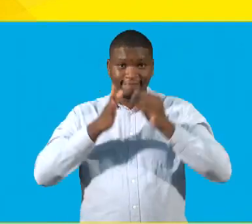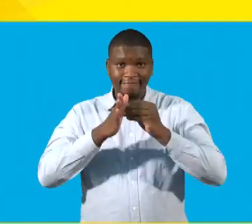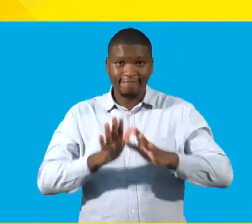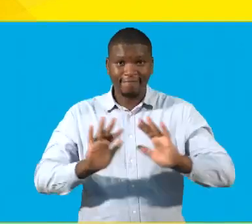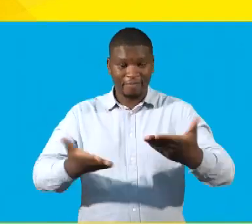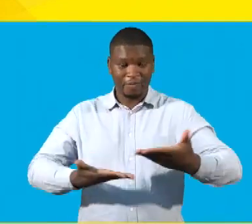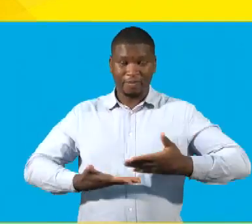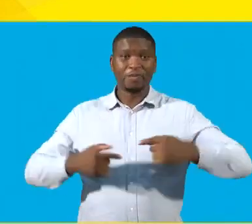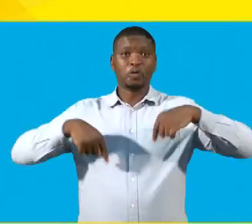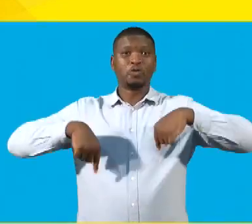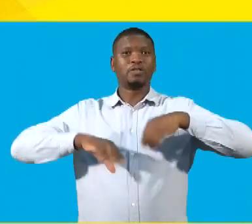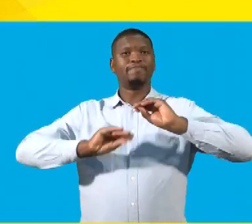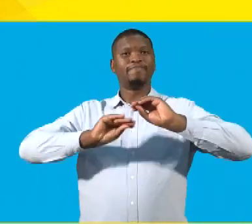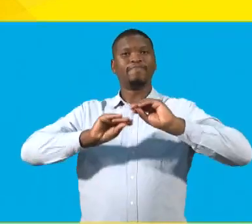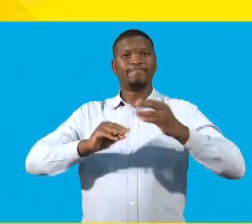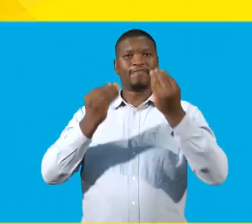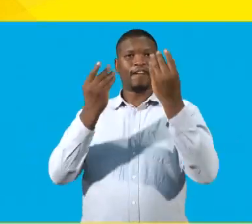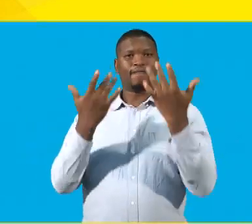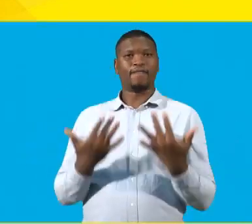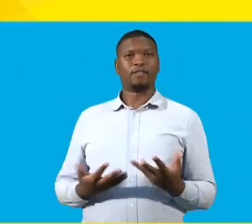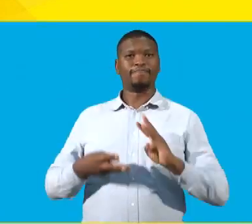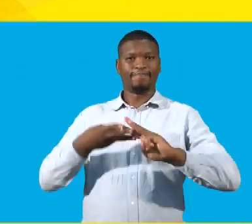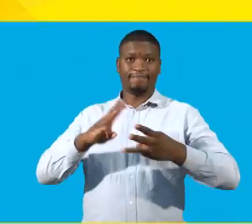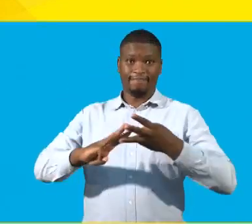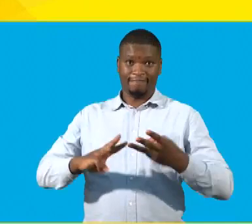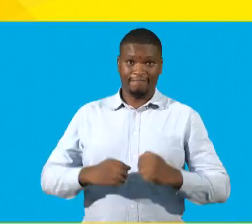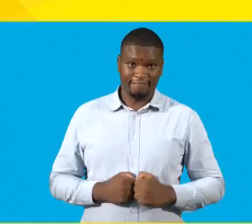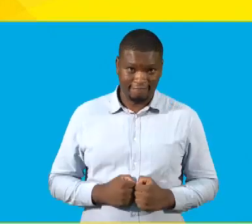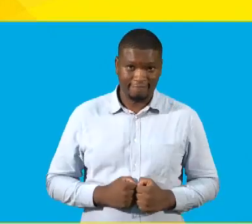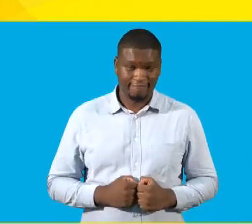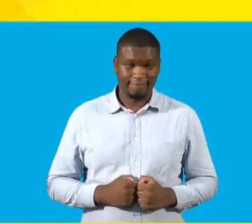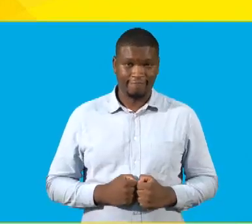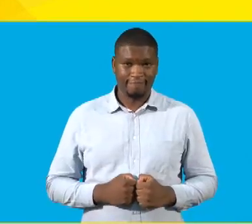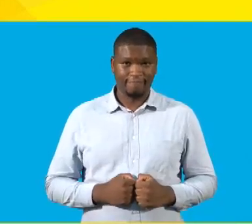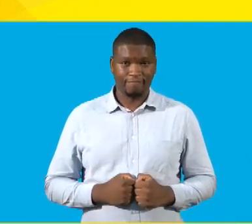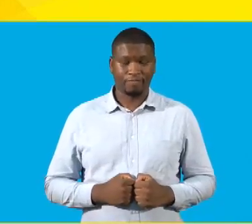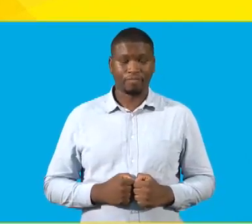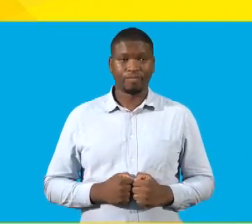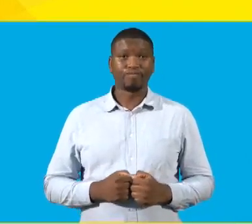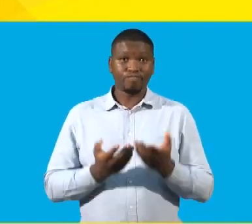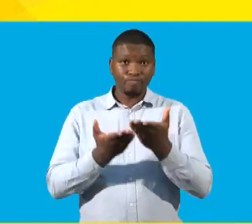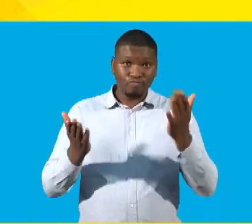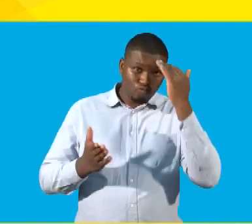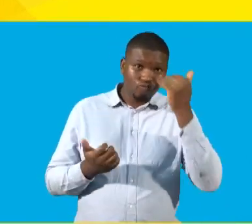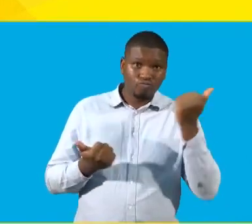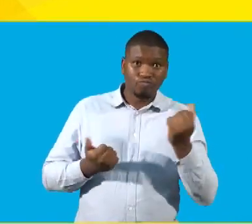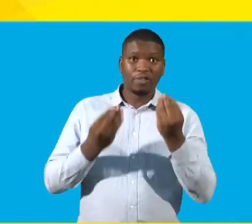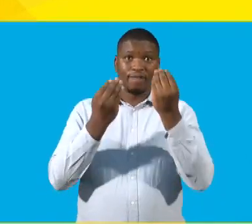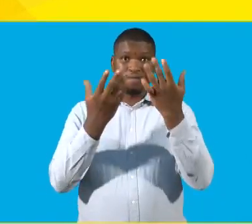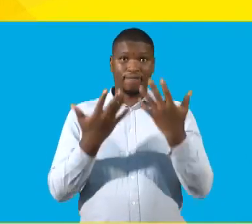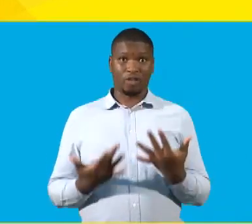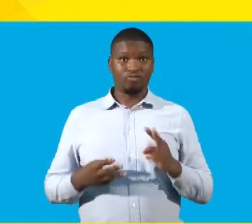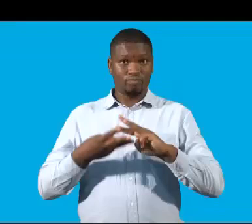Hello learners, and welcome to today's lesson of financial mathematics. Let's get to our lesson. So we know that when it comes to